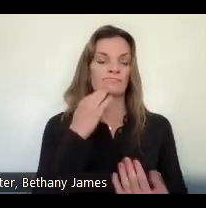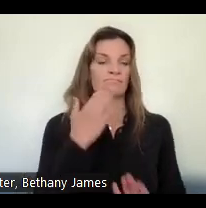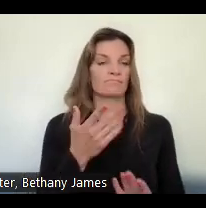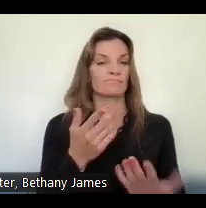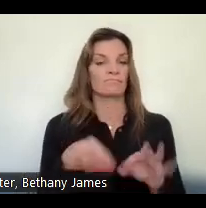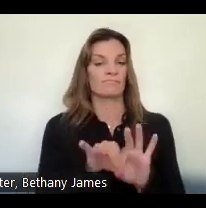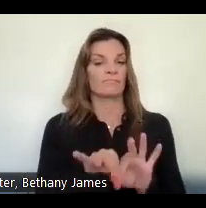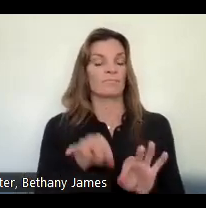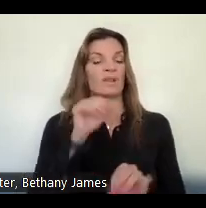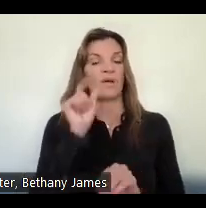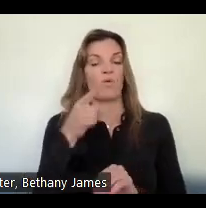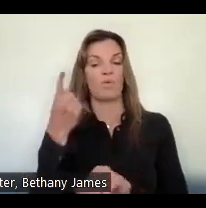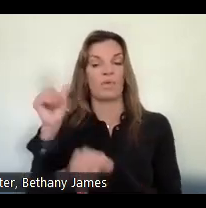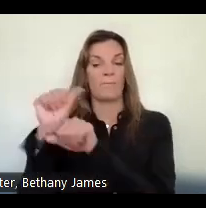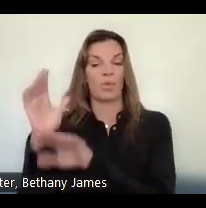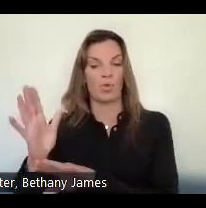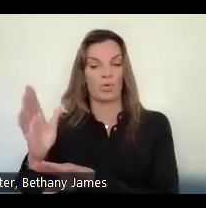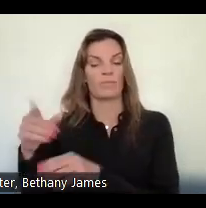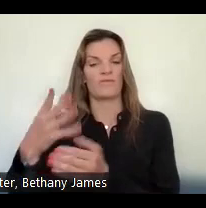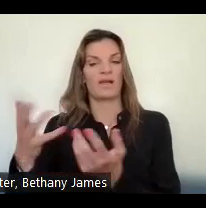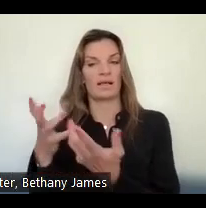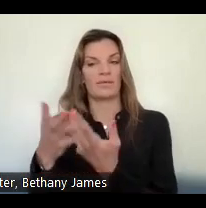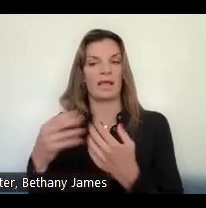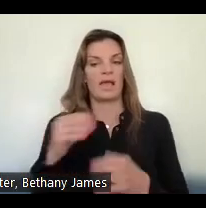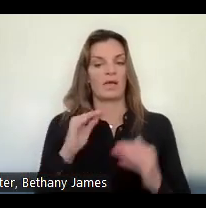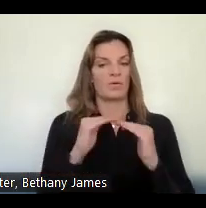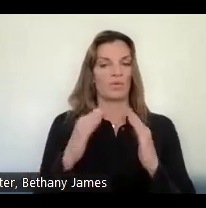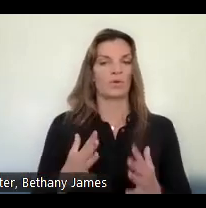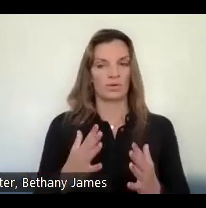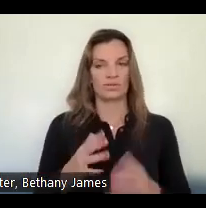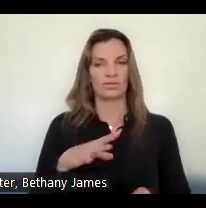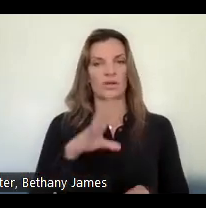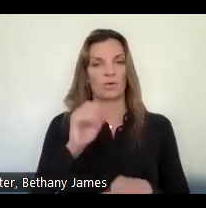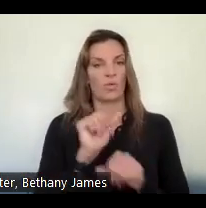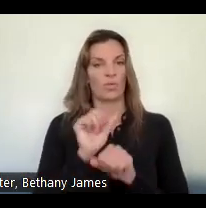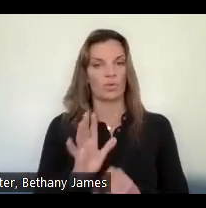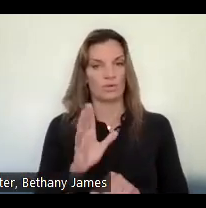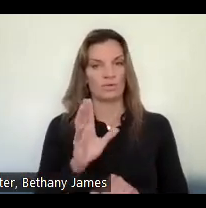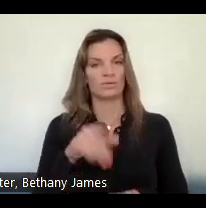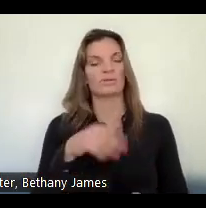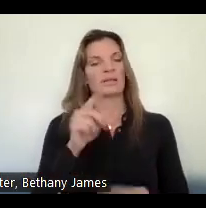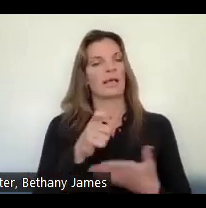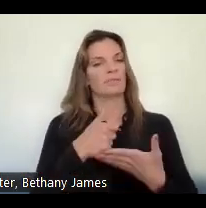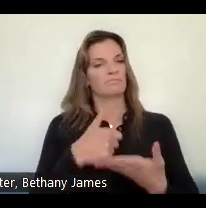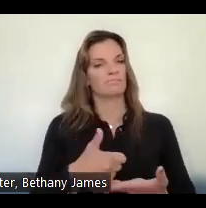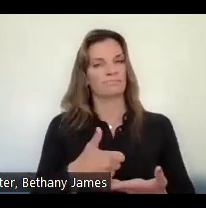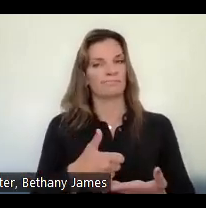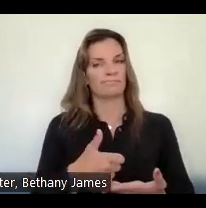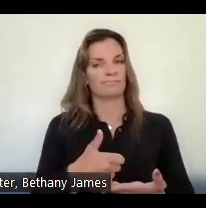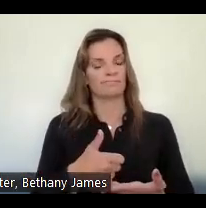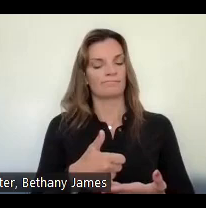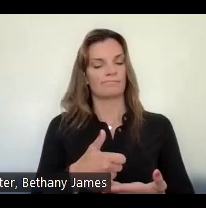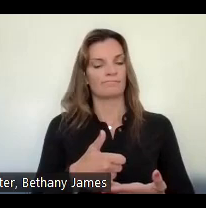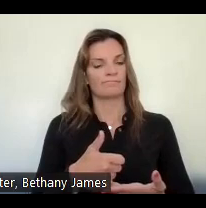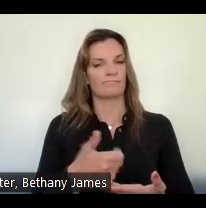providing accommodations, but coworkers. And coworkers can provide accommodations or assistance with our